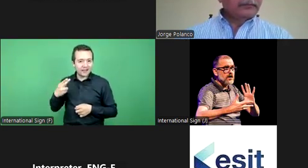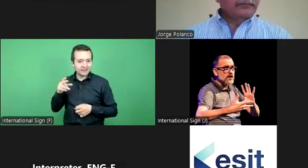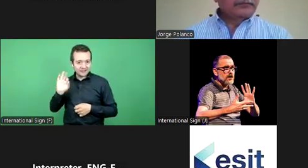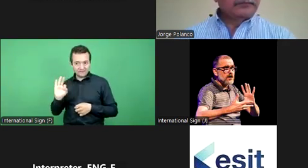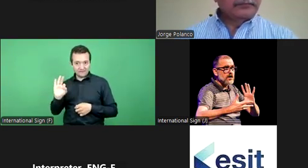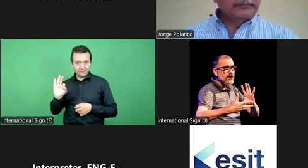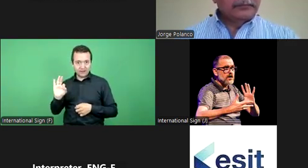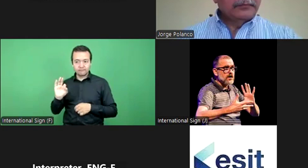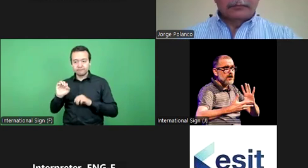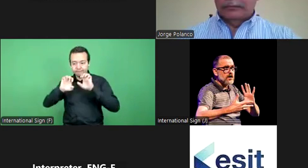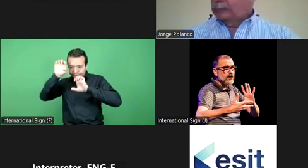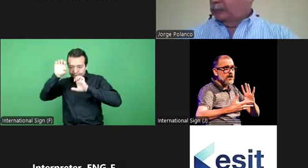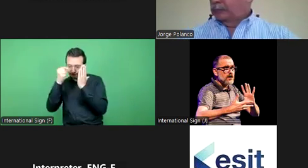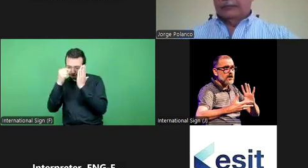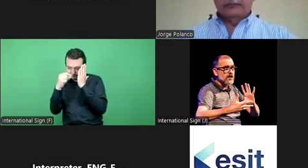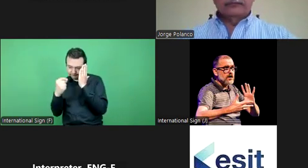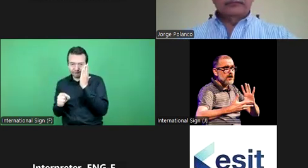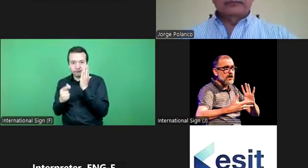health capacities in St. Lucia? The floor is yours.